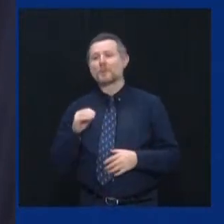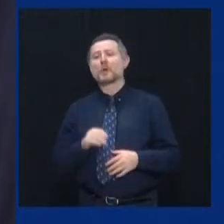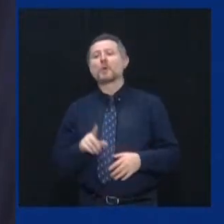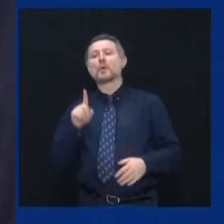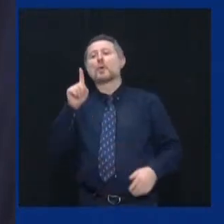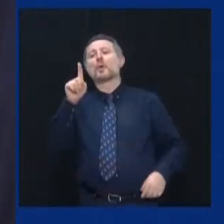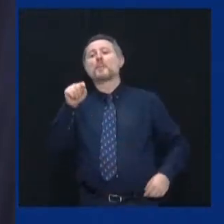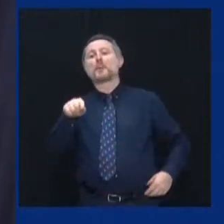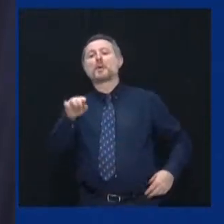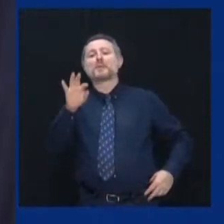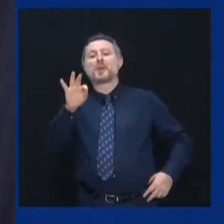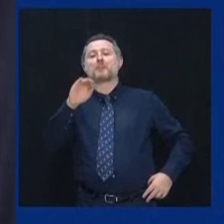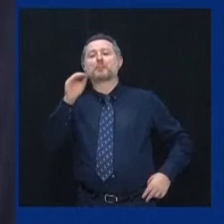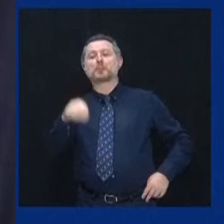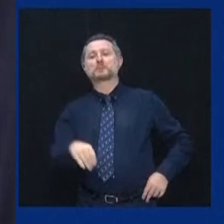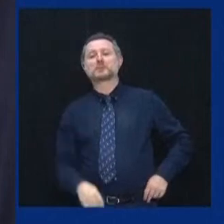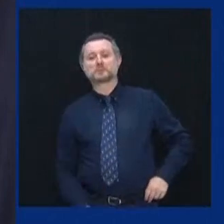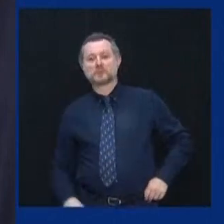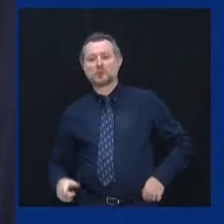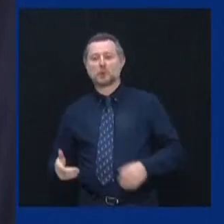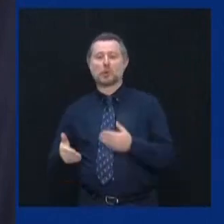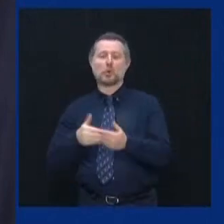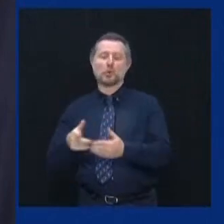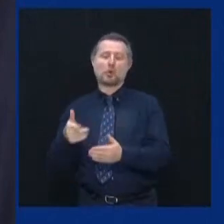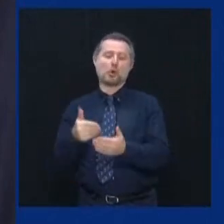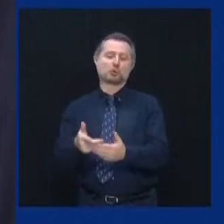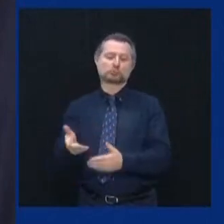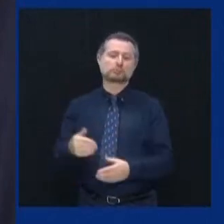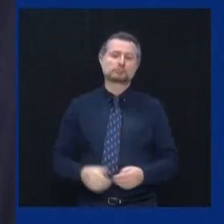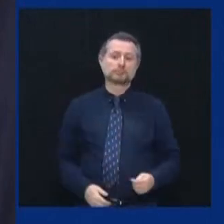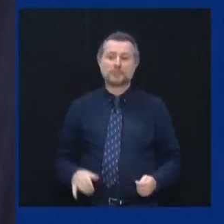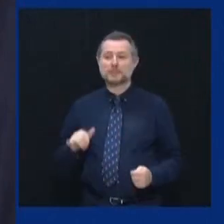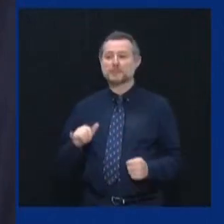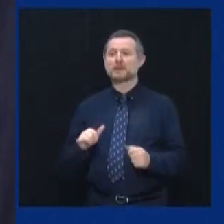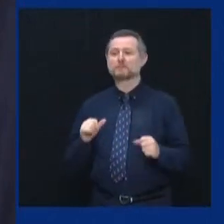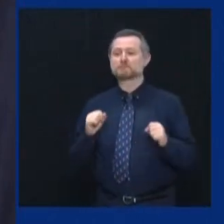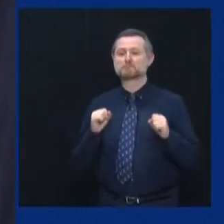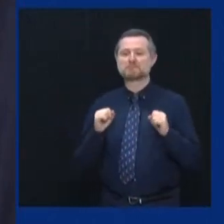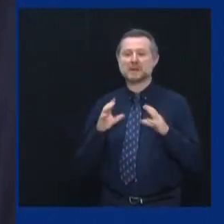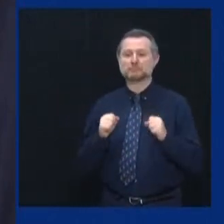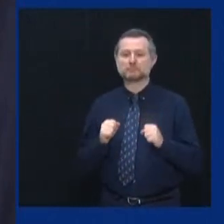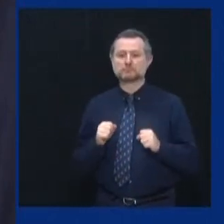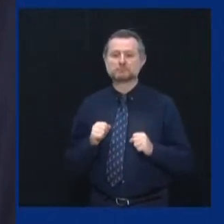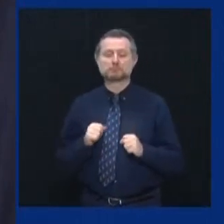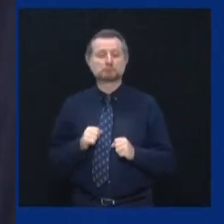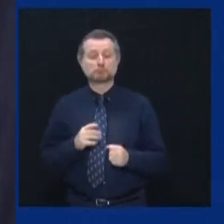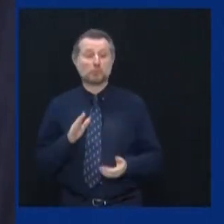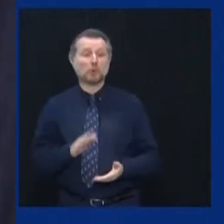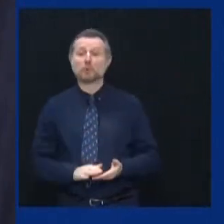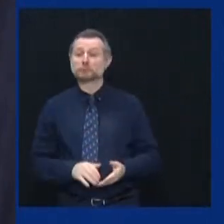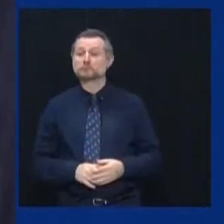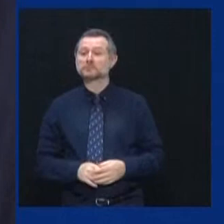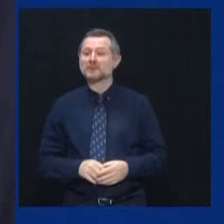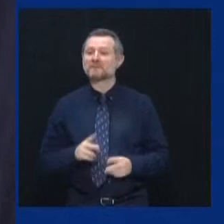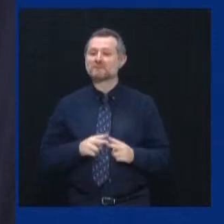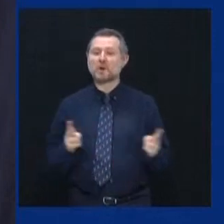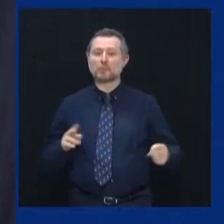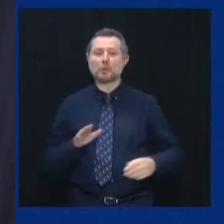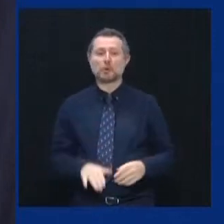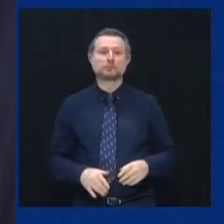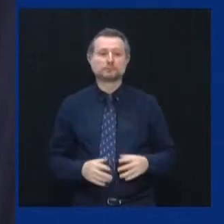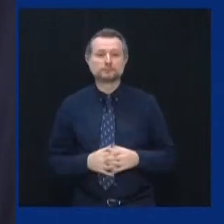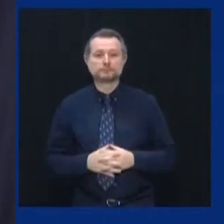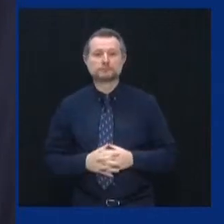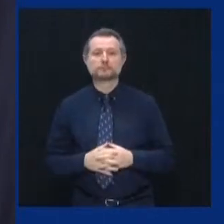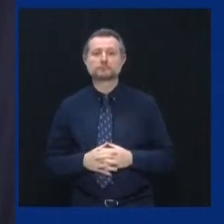1.9%. Very close. But that is remarkably low. Remarkably low